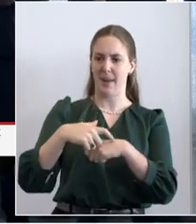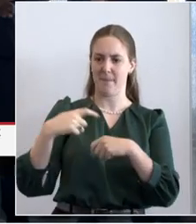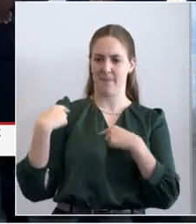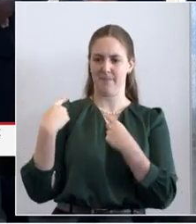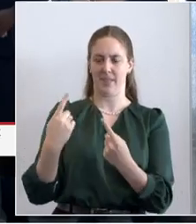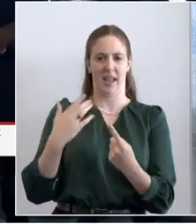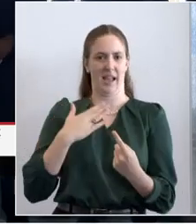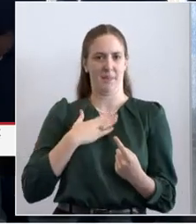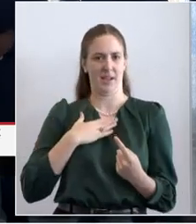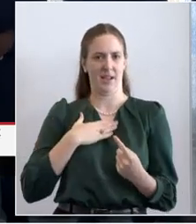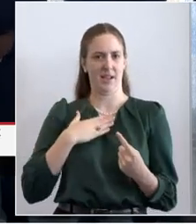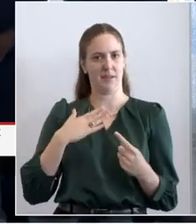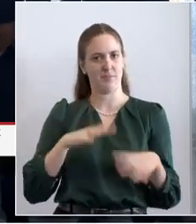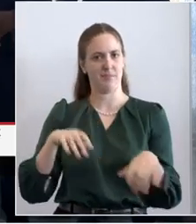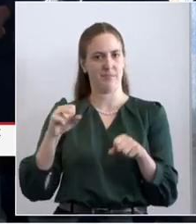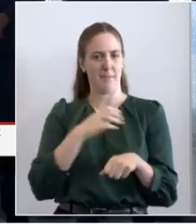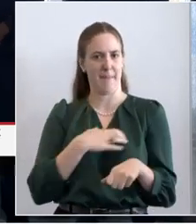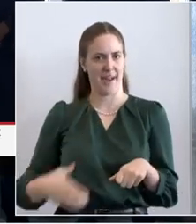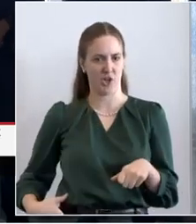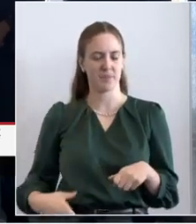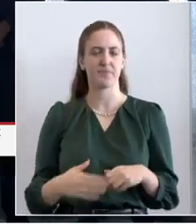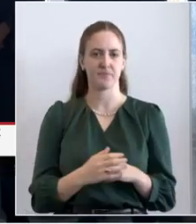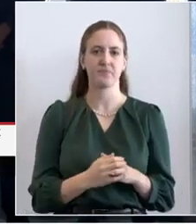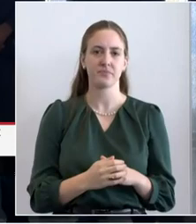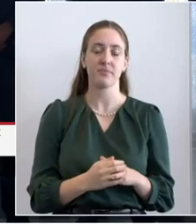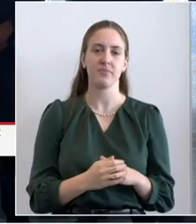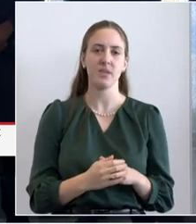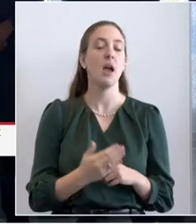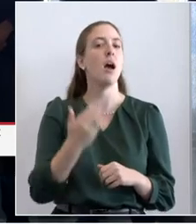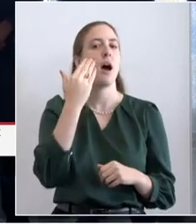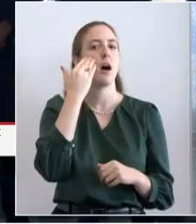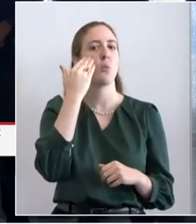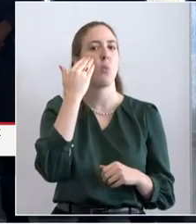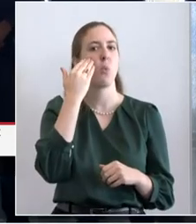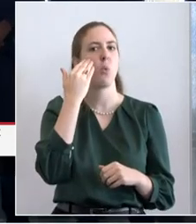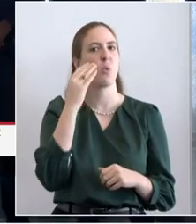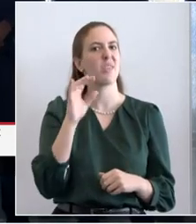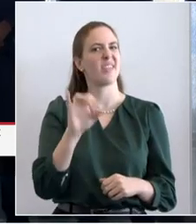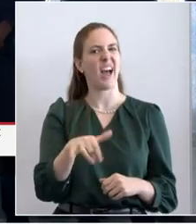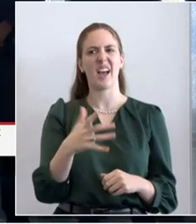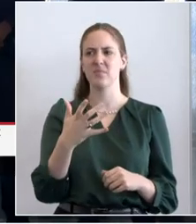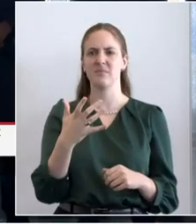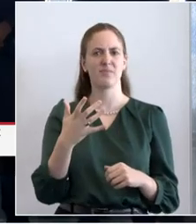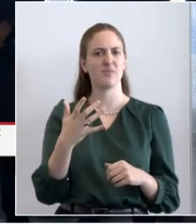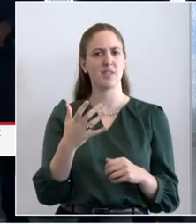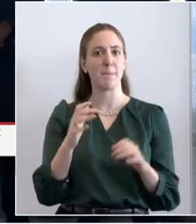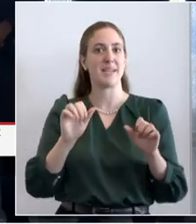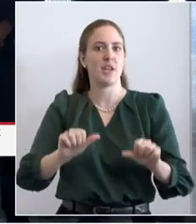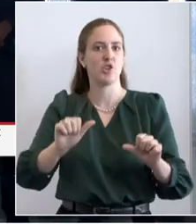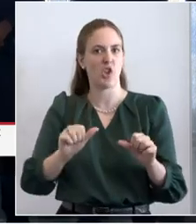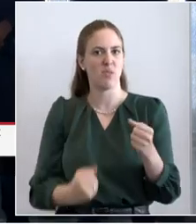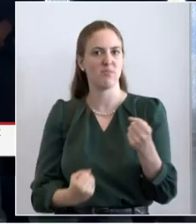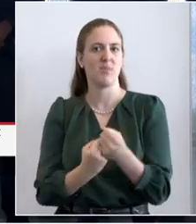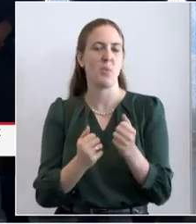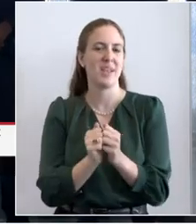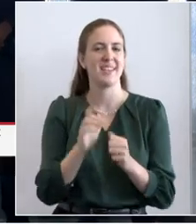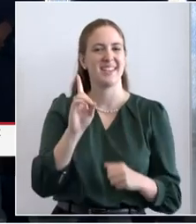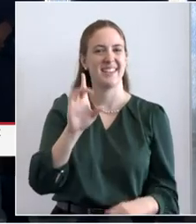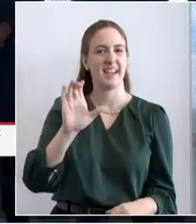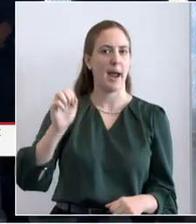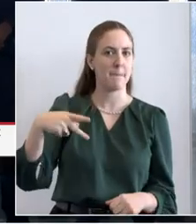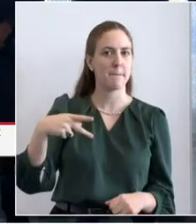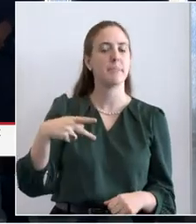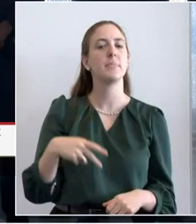mayor. And so I know that is also the potential of DCAP. DCAP says we have great